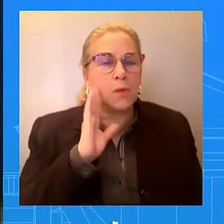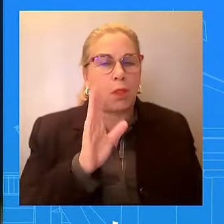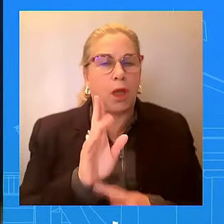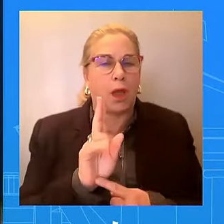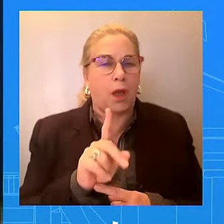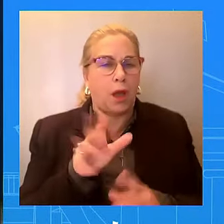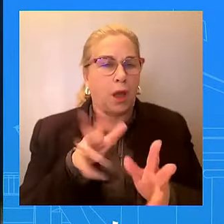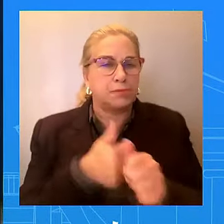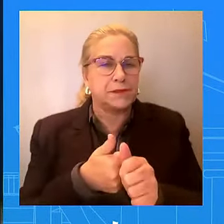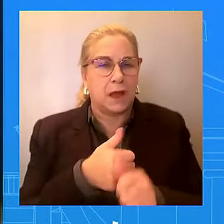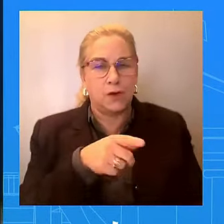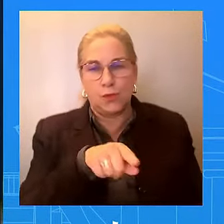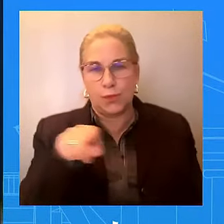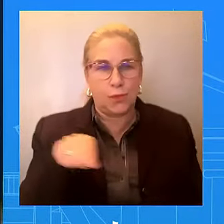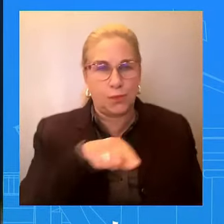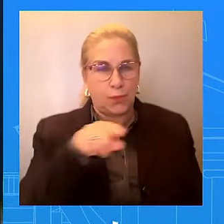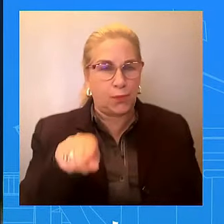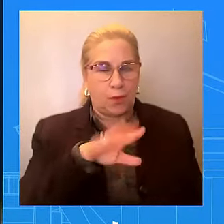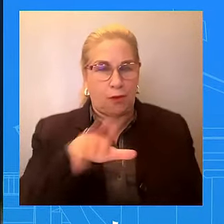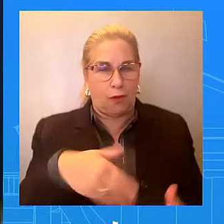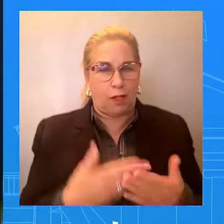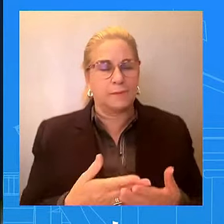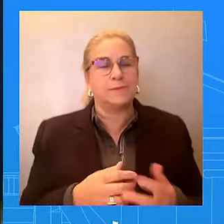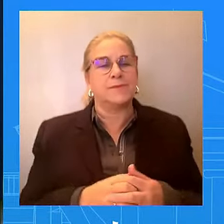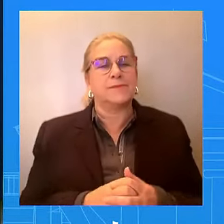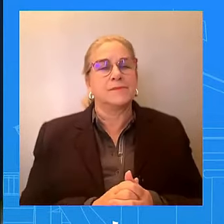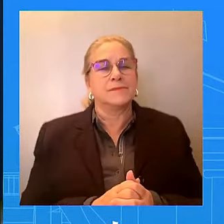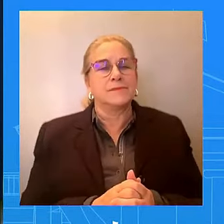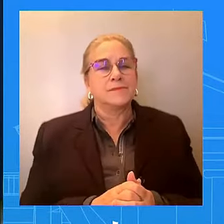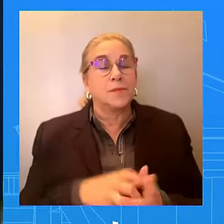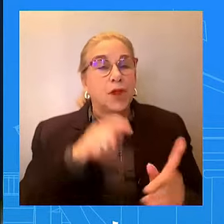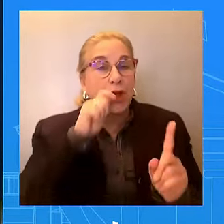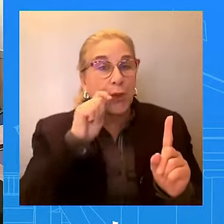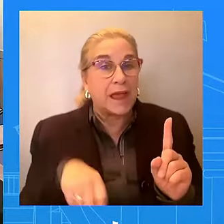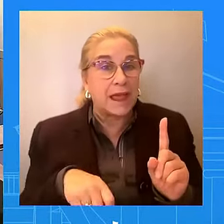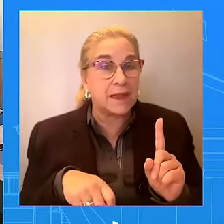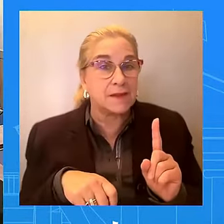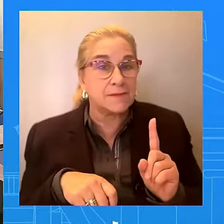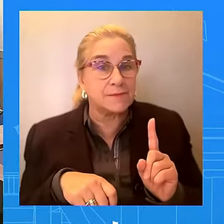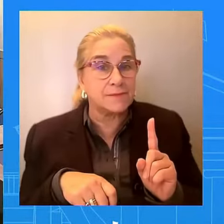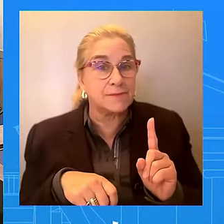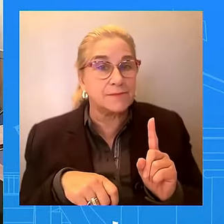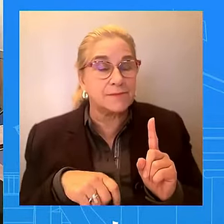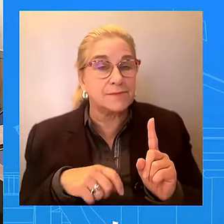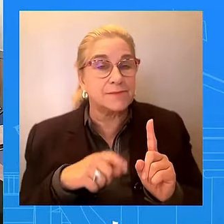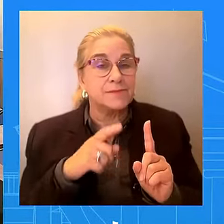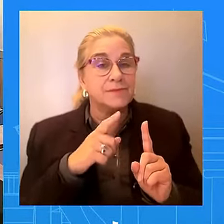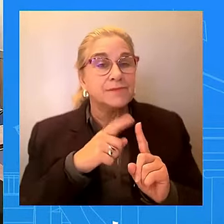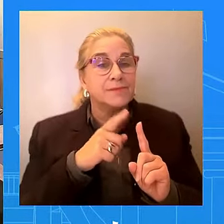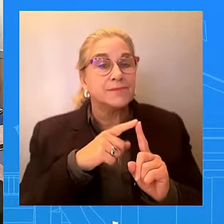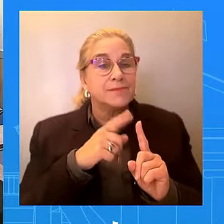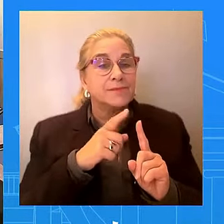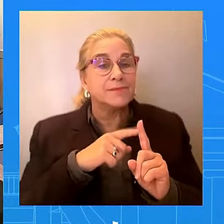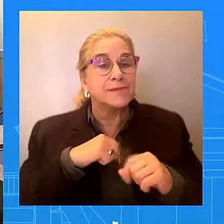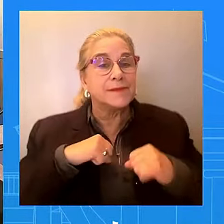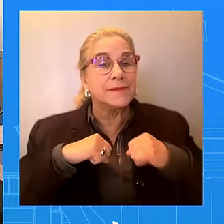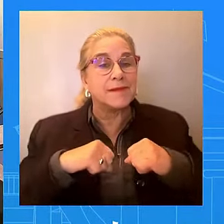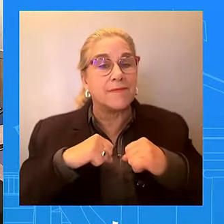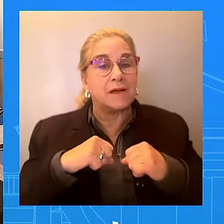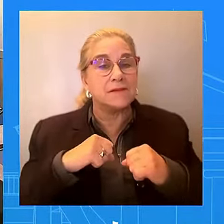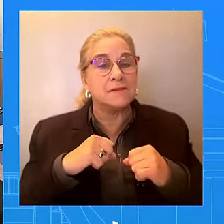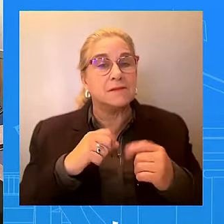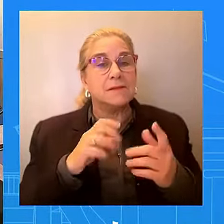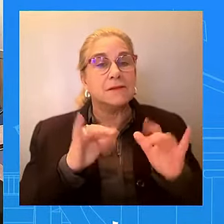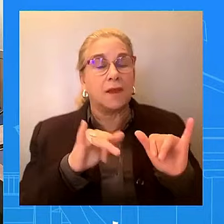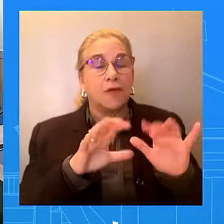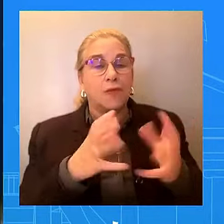Will the leader level Ukraine defense contact group be rescheduled, or will it happen in the coming weeks at the ministerial level? So